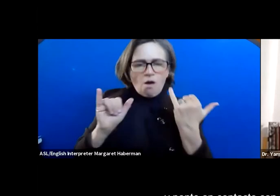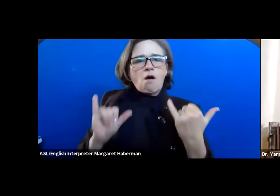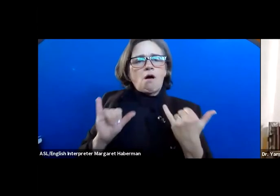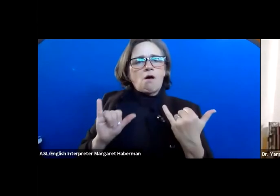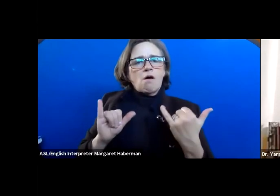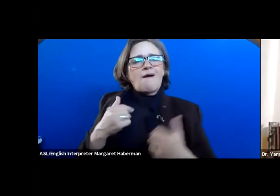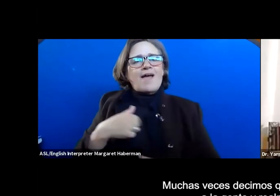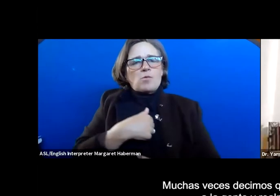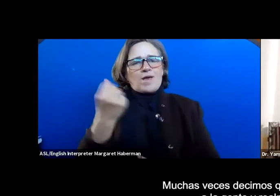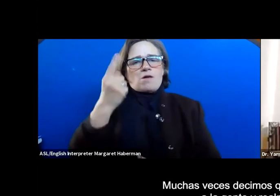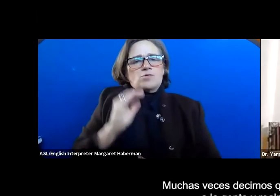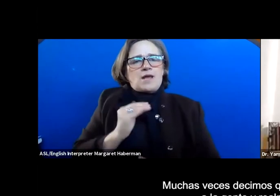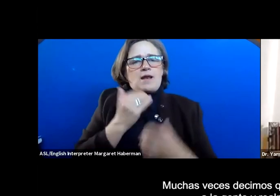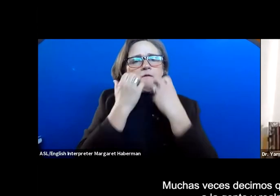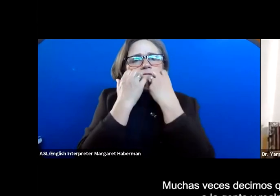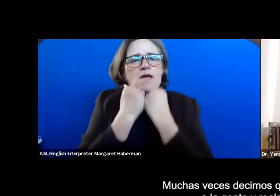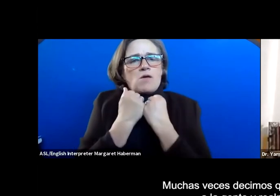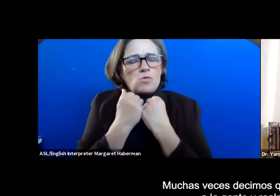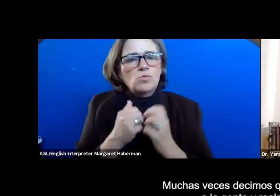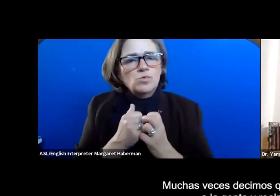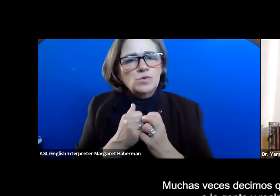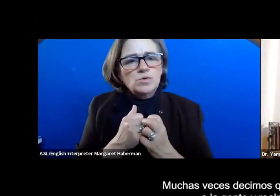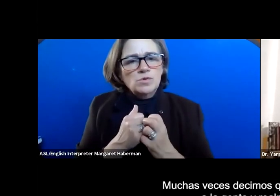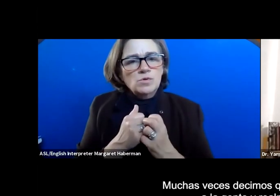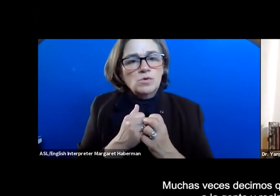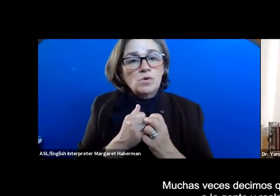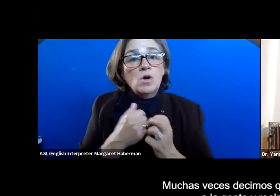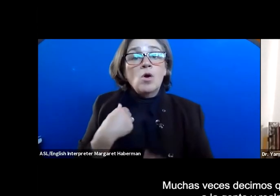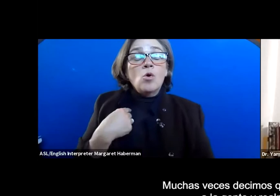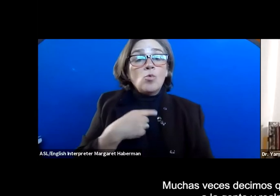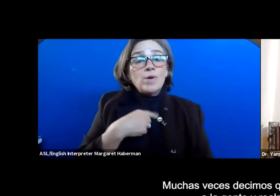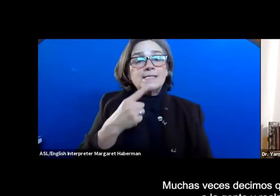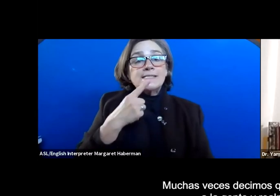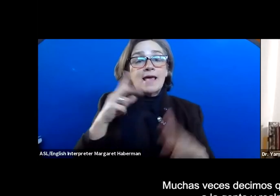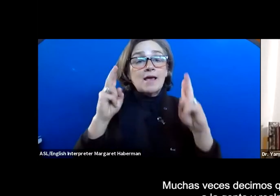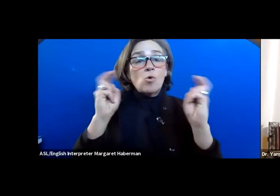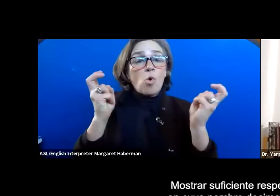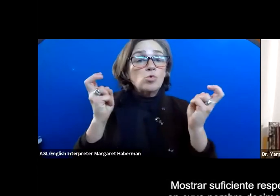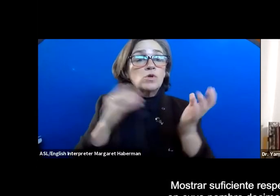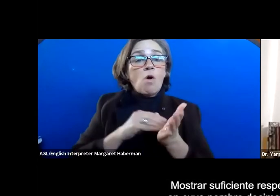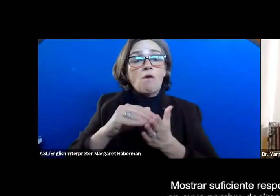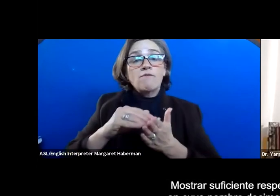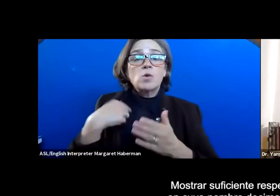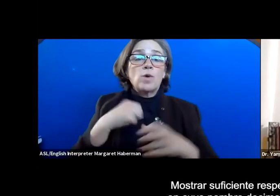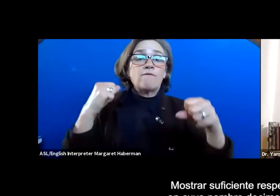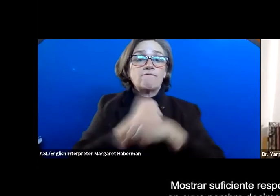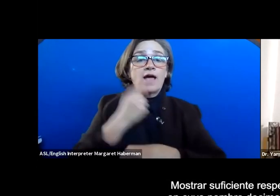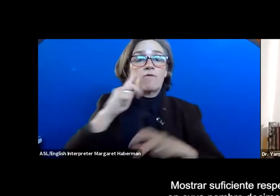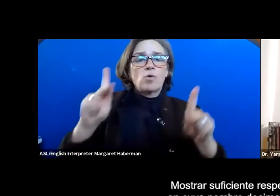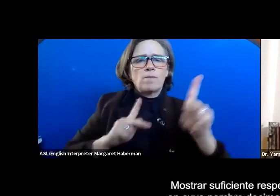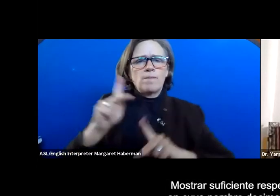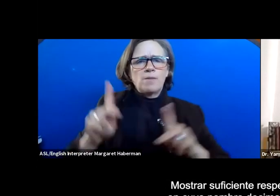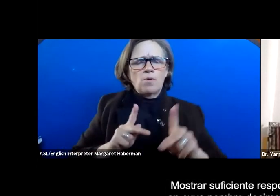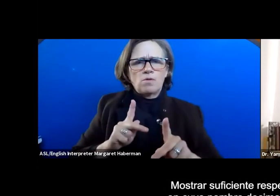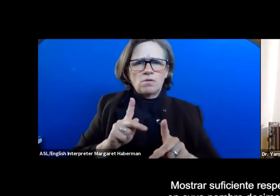values. A lot of times we say we fight for the people and we don't really show enough respect